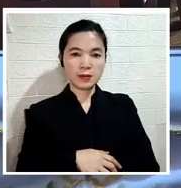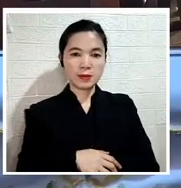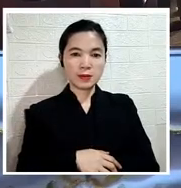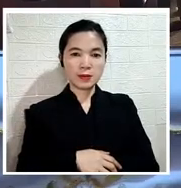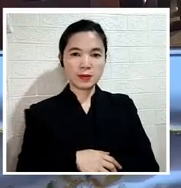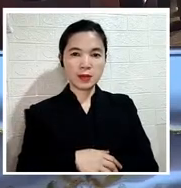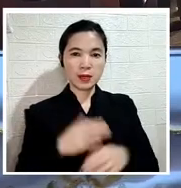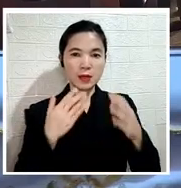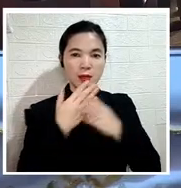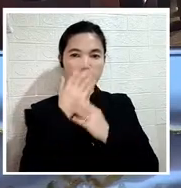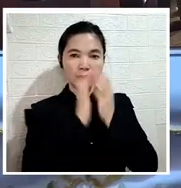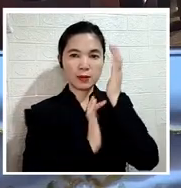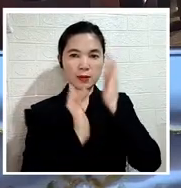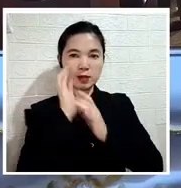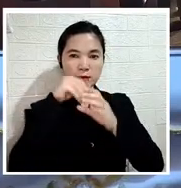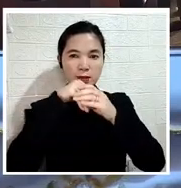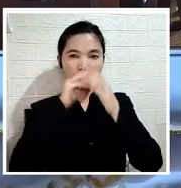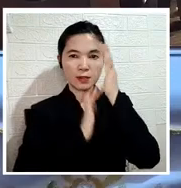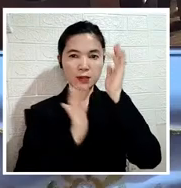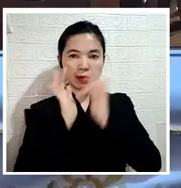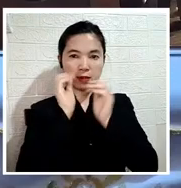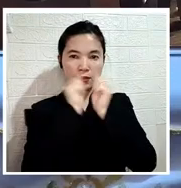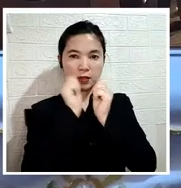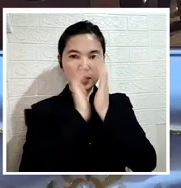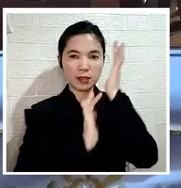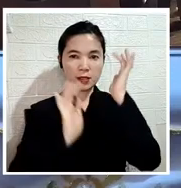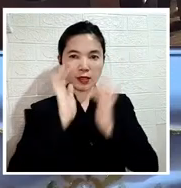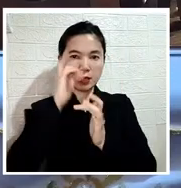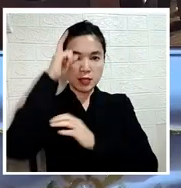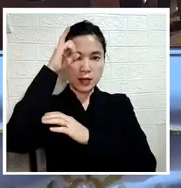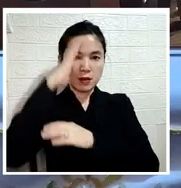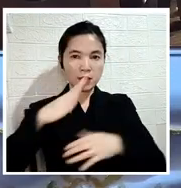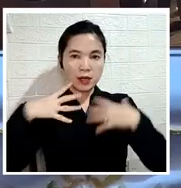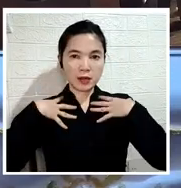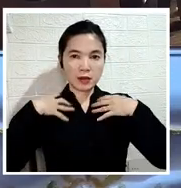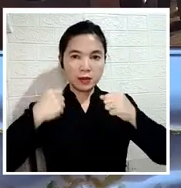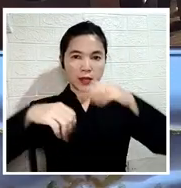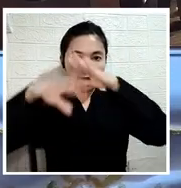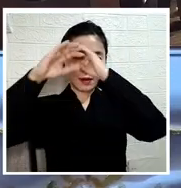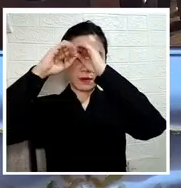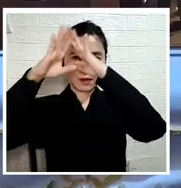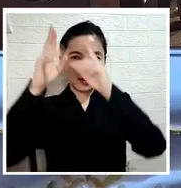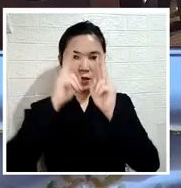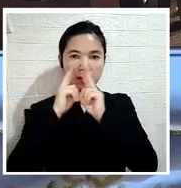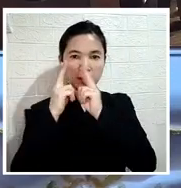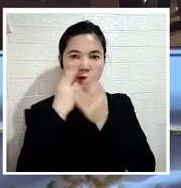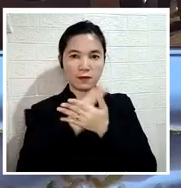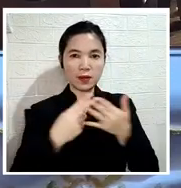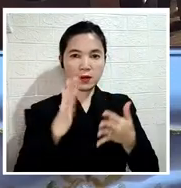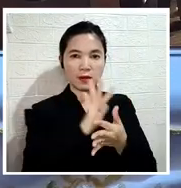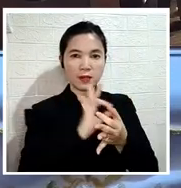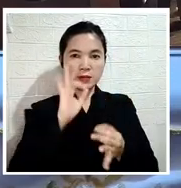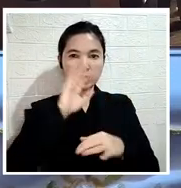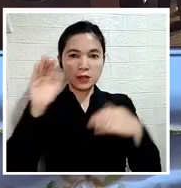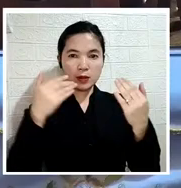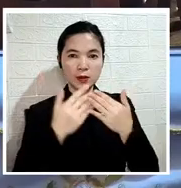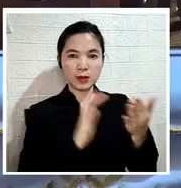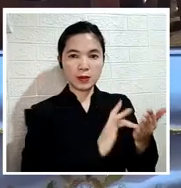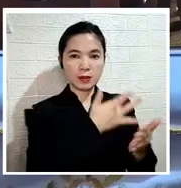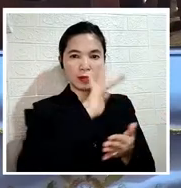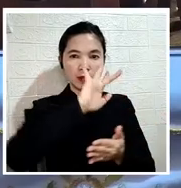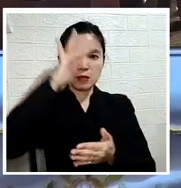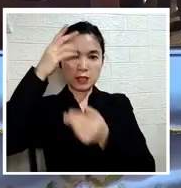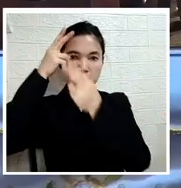through him and with him and in him, O God, Almighty Father, in the unity of the Holy Spirit, all glory and honor is